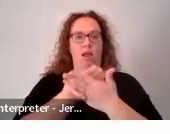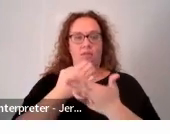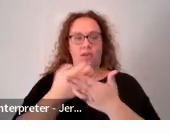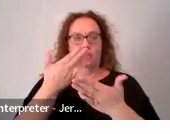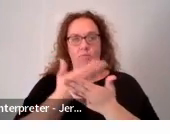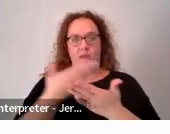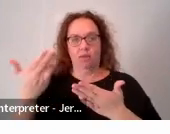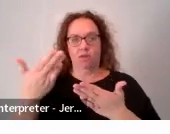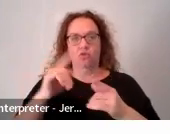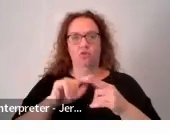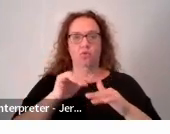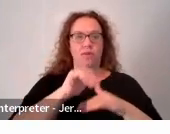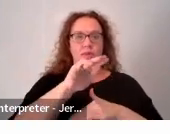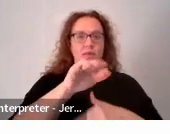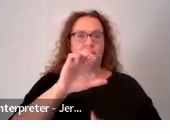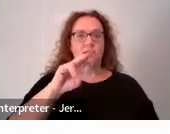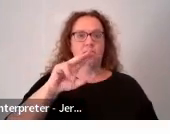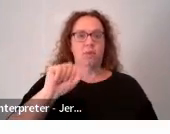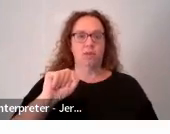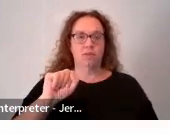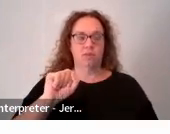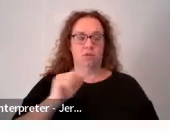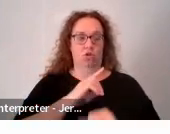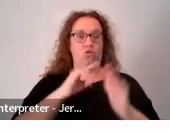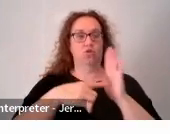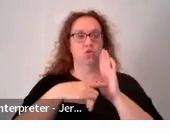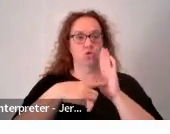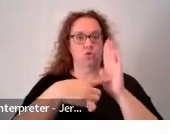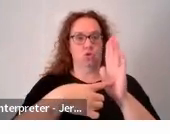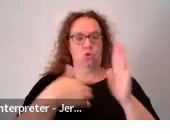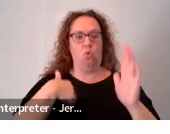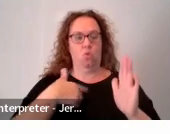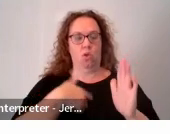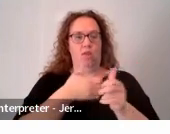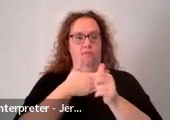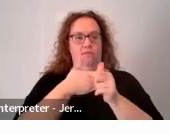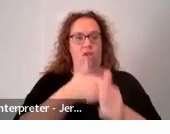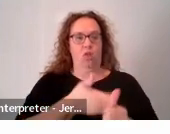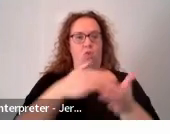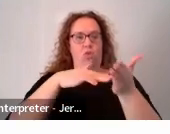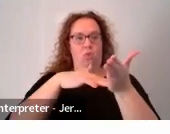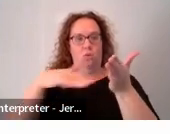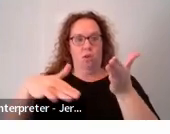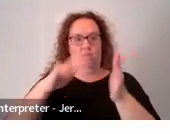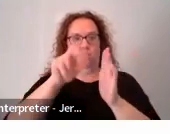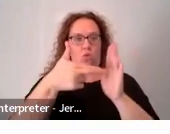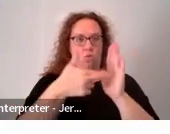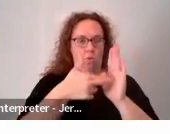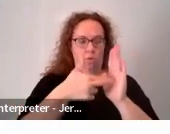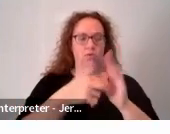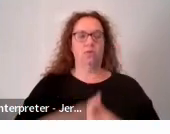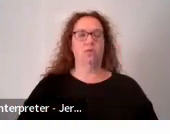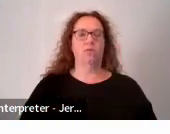that we need to send to CMS to show that we are following the waiver rules and looking for